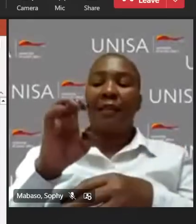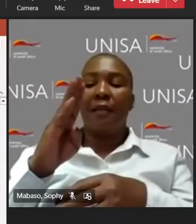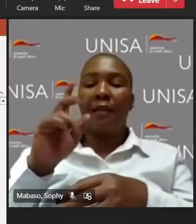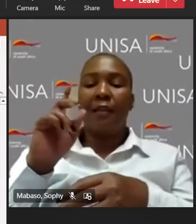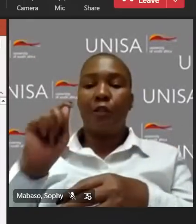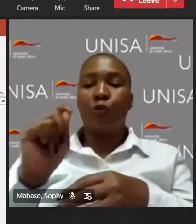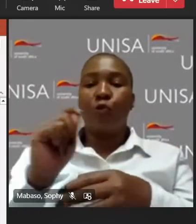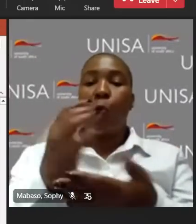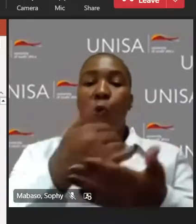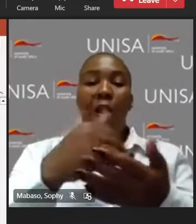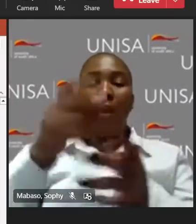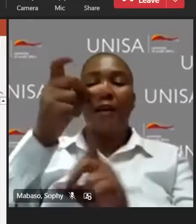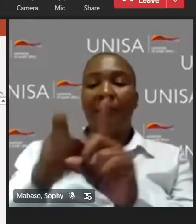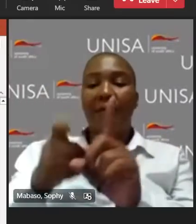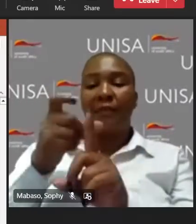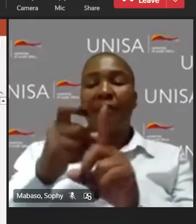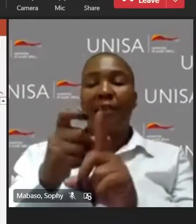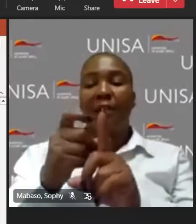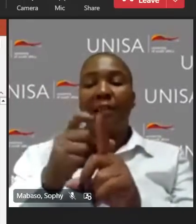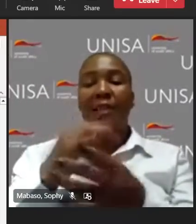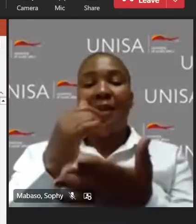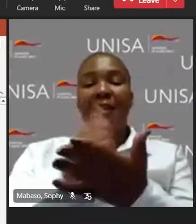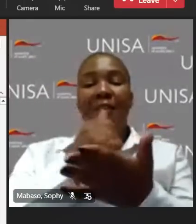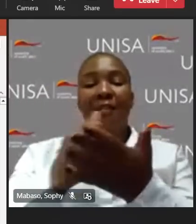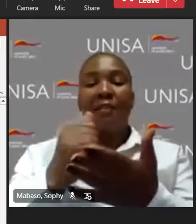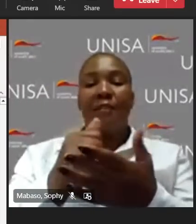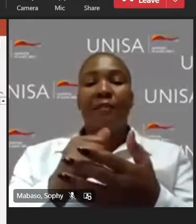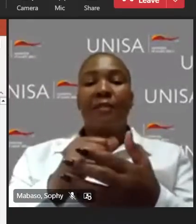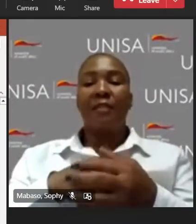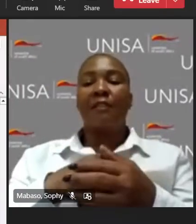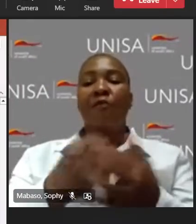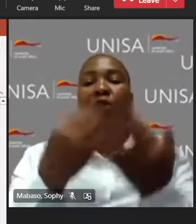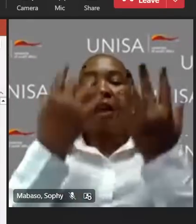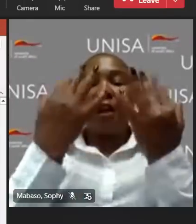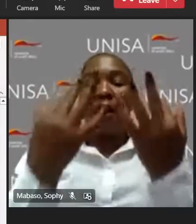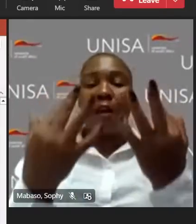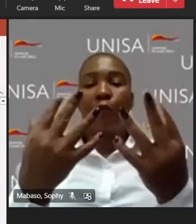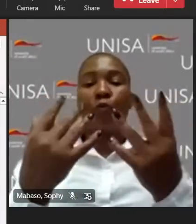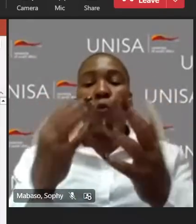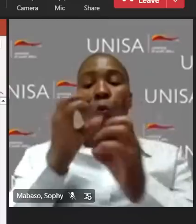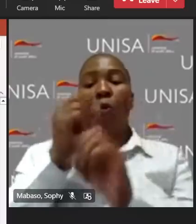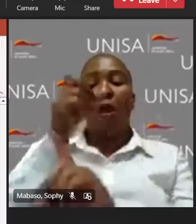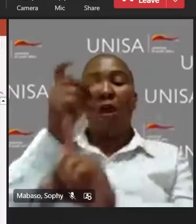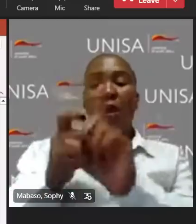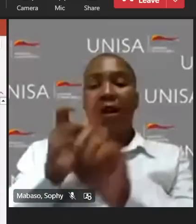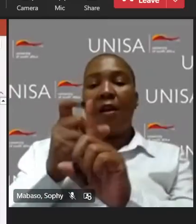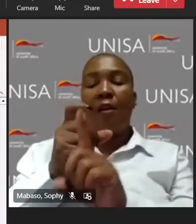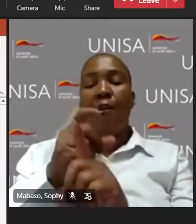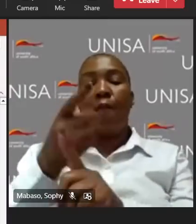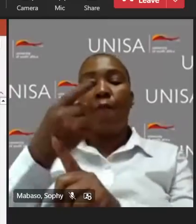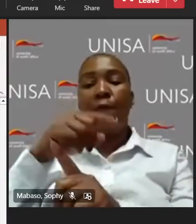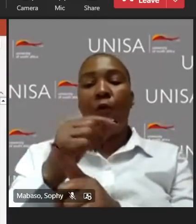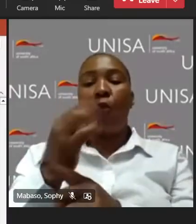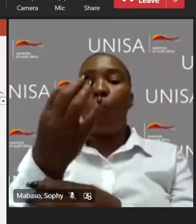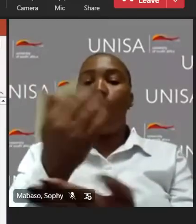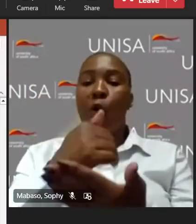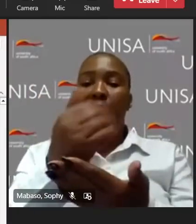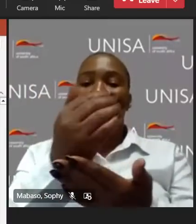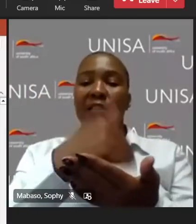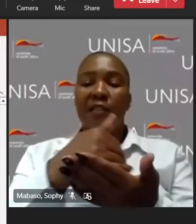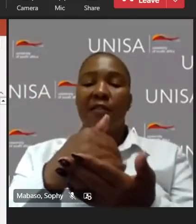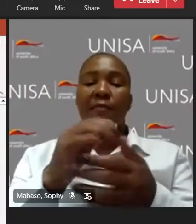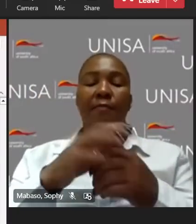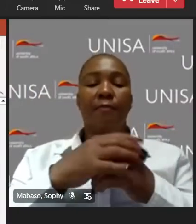are registered with us that we hand over the student to for collection.